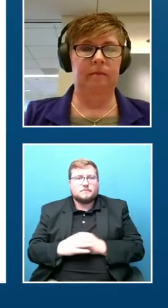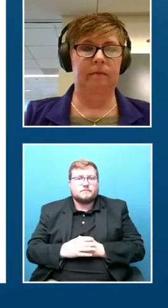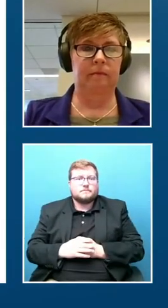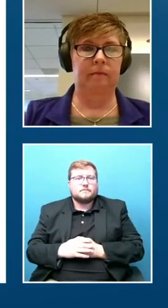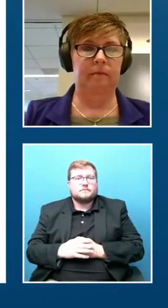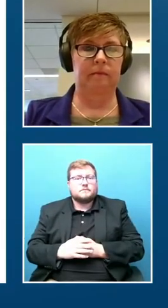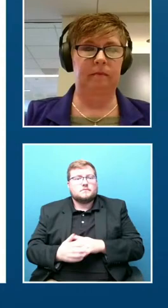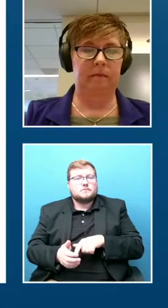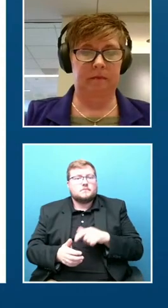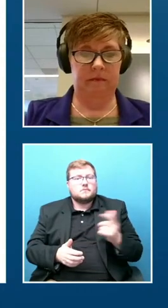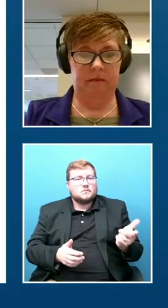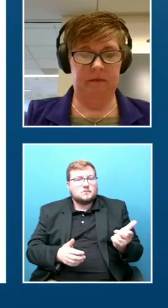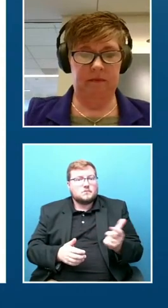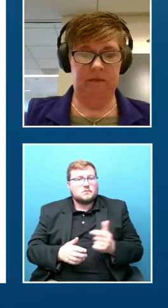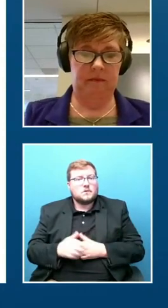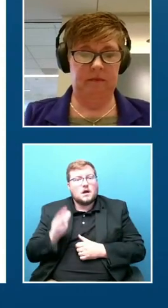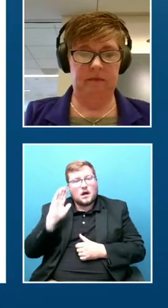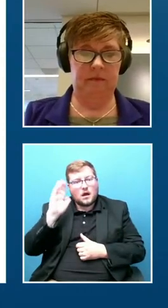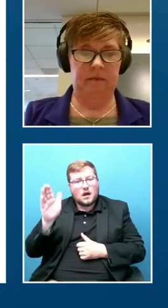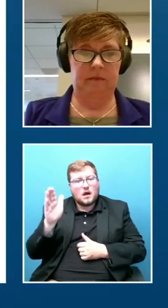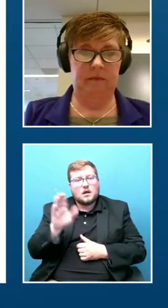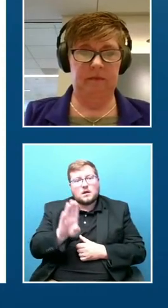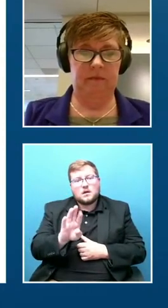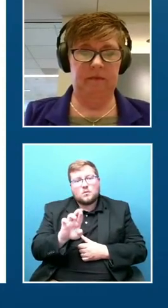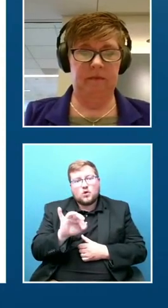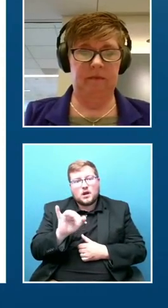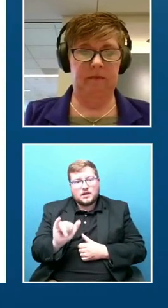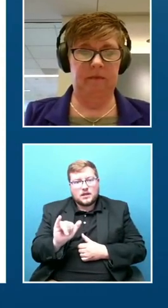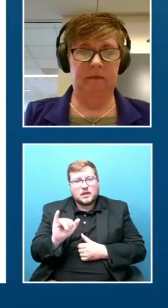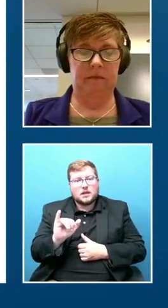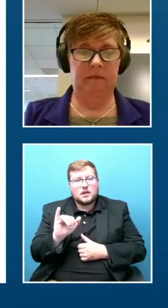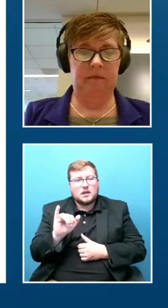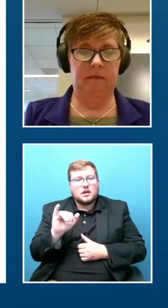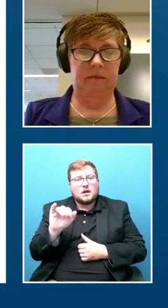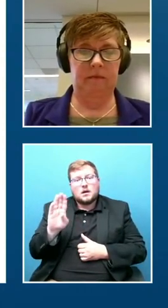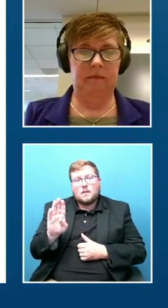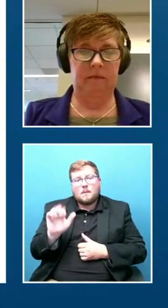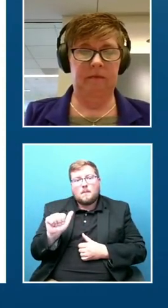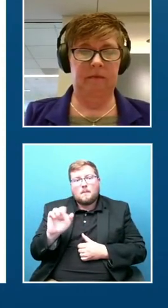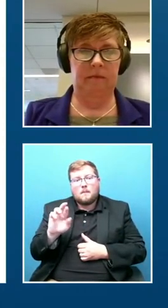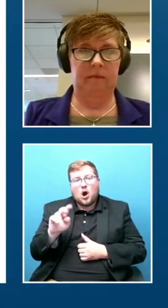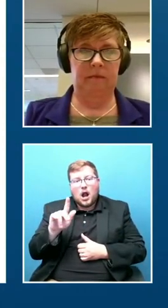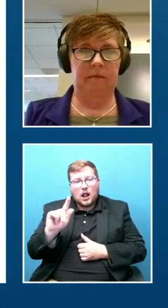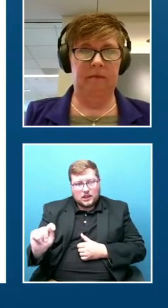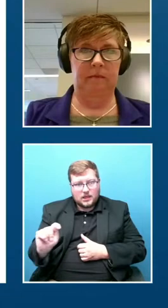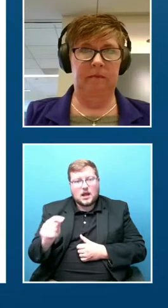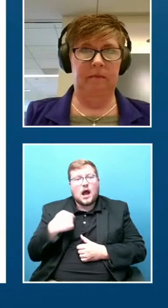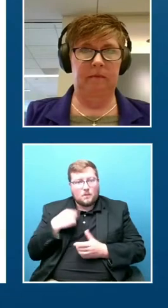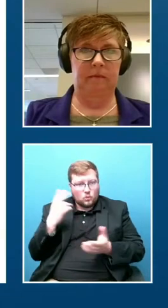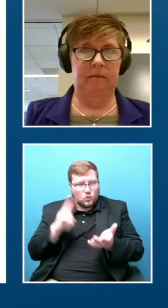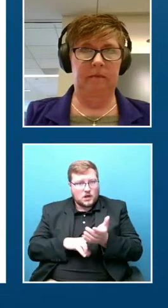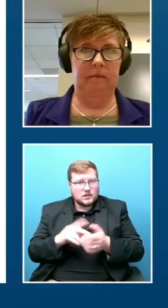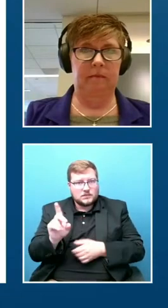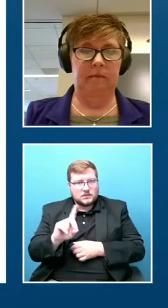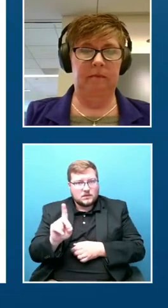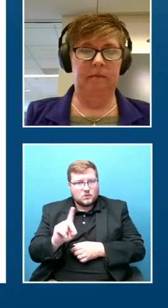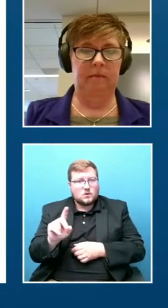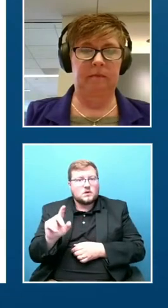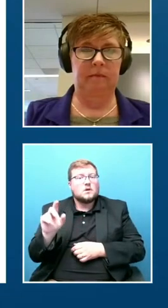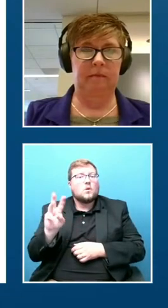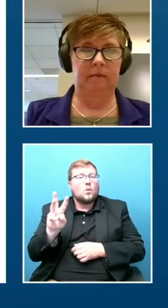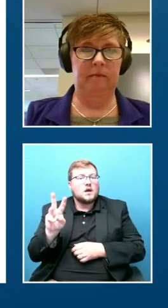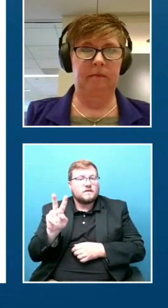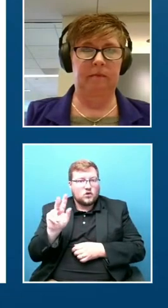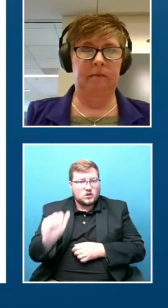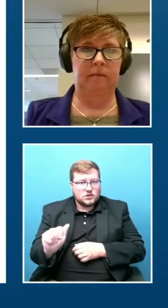Hi, my name is Brittany Barlett. I am a registered Democrat in the state of West Virginia. I was an electorate to the state